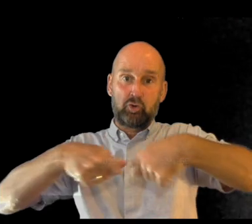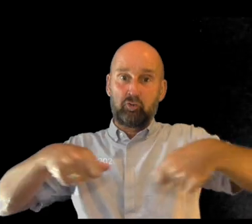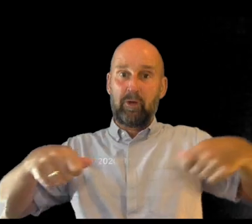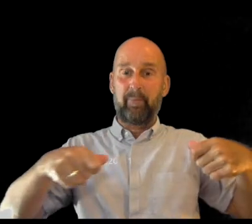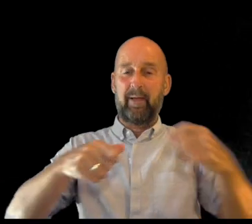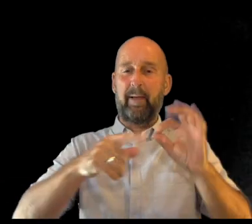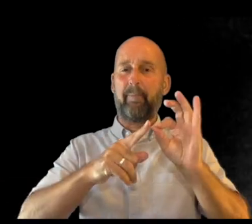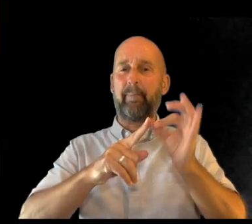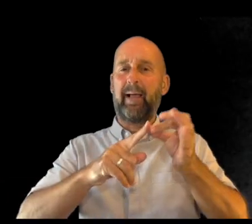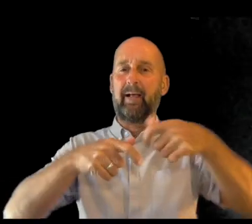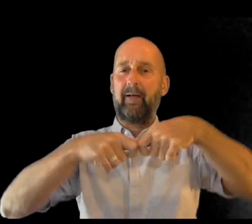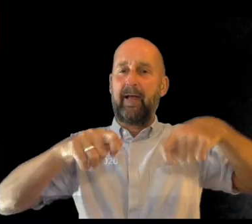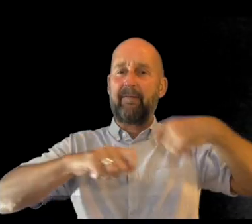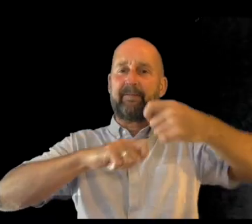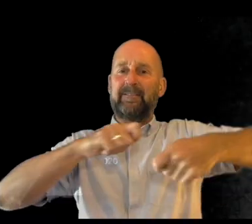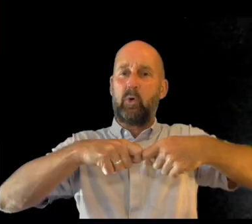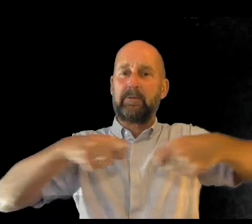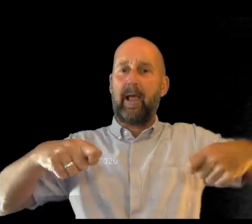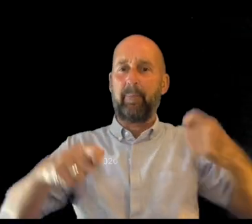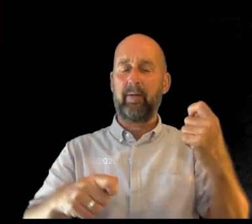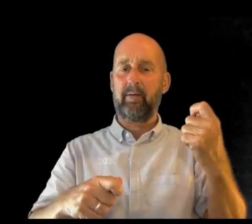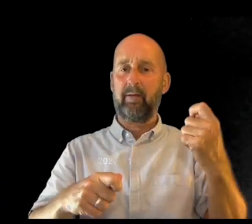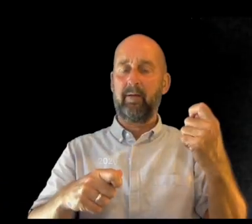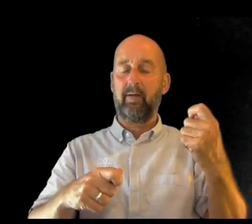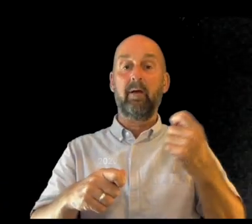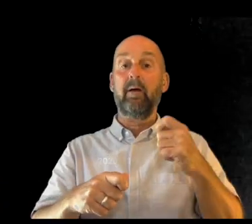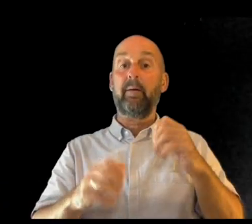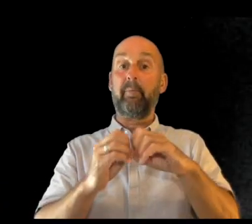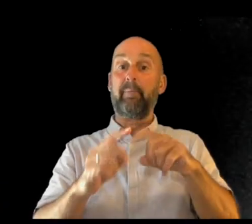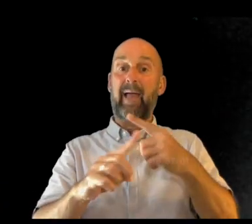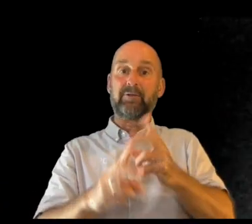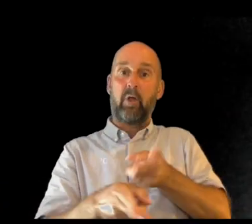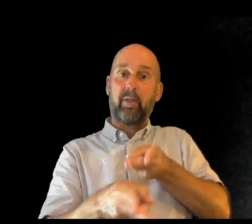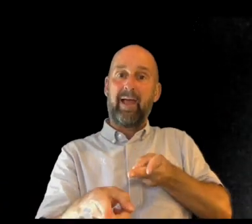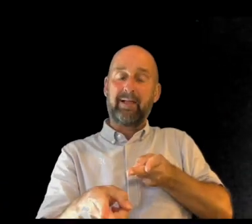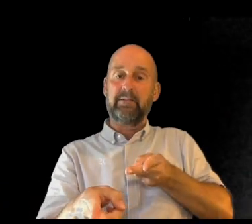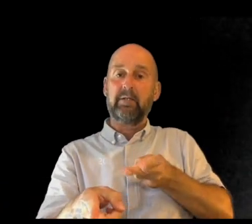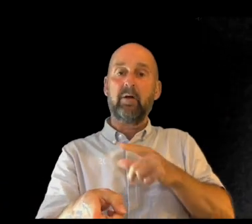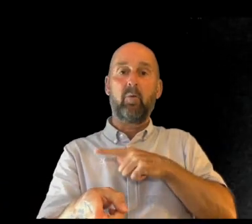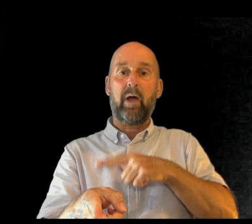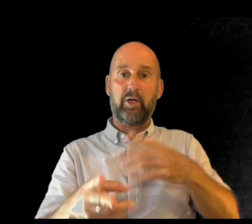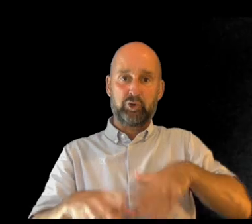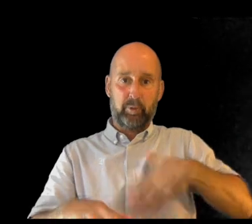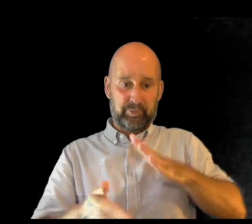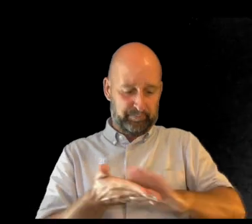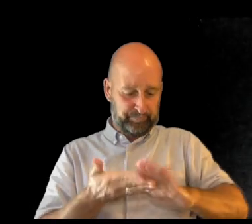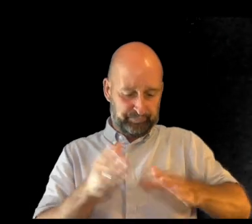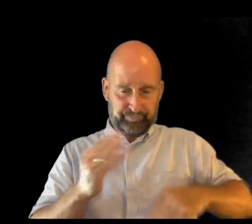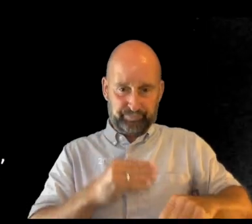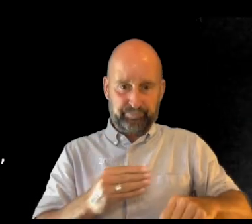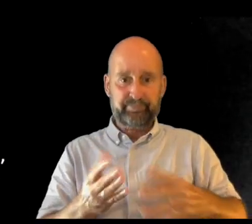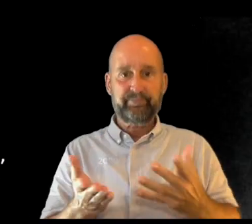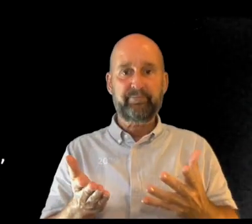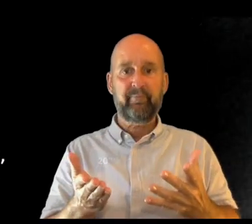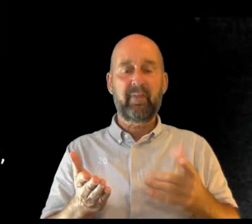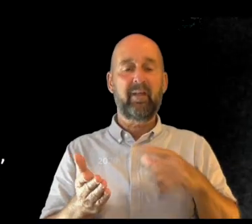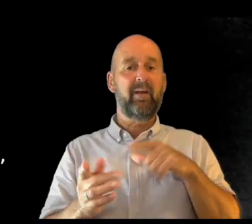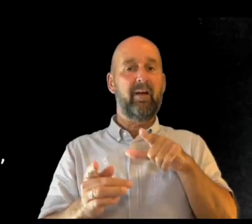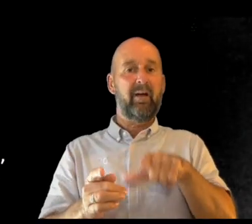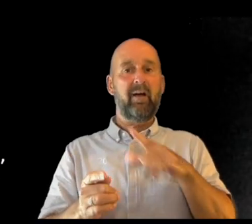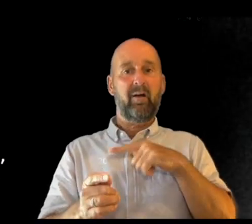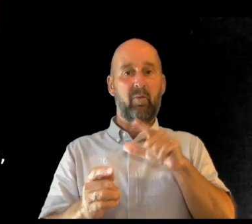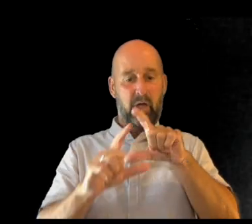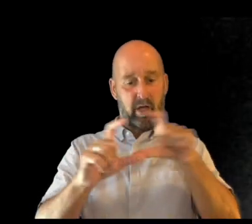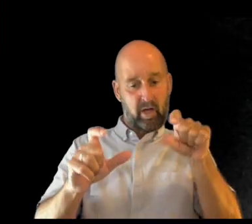of neon pink physio tape is unrolled. Bex, on the bed, pauses, dabbing her stained jumpsuit as... A podiatrist,